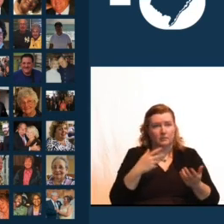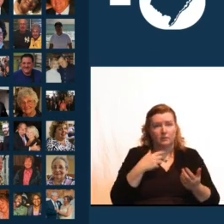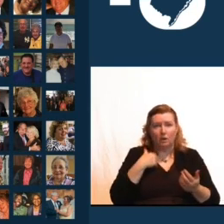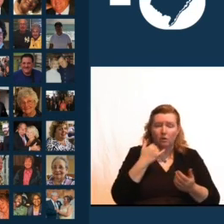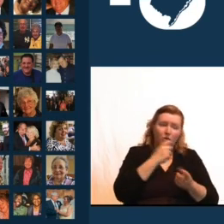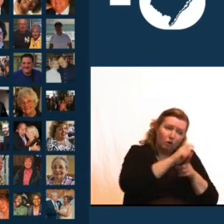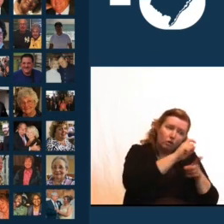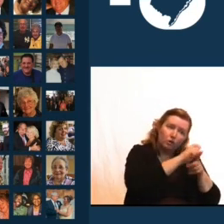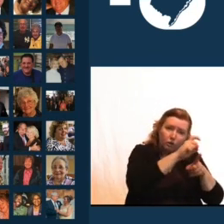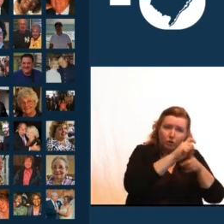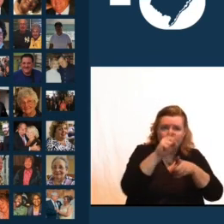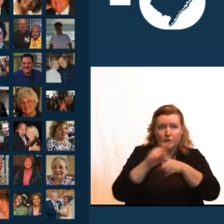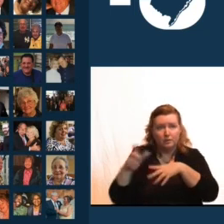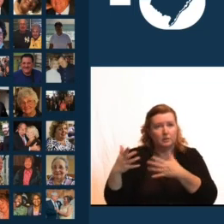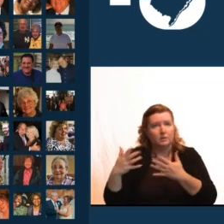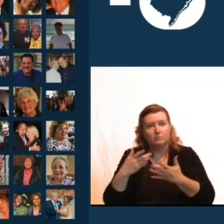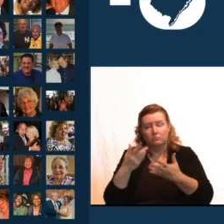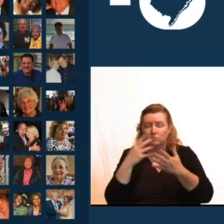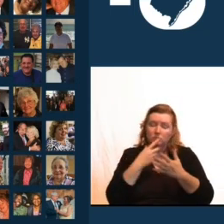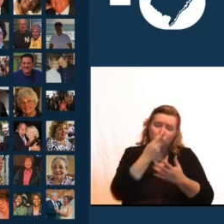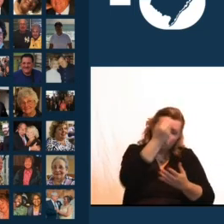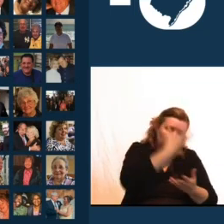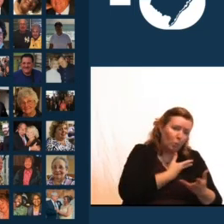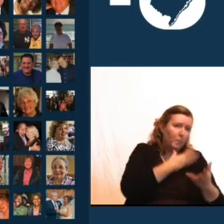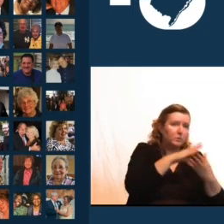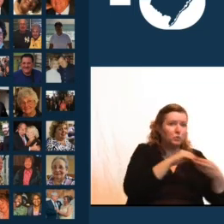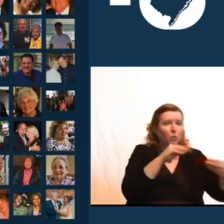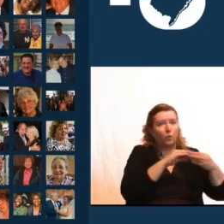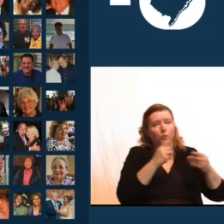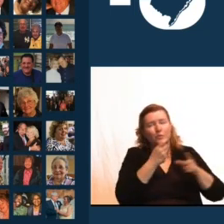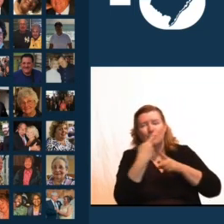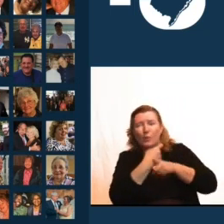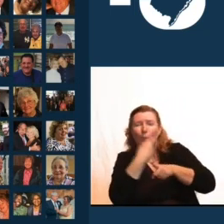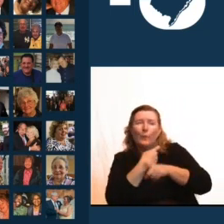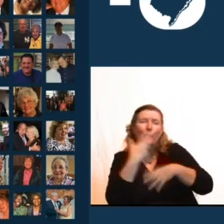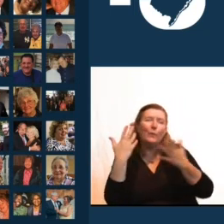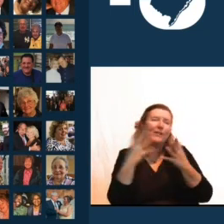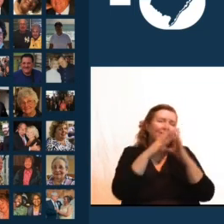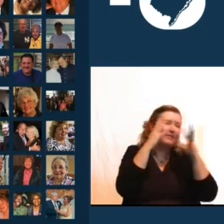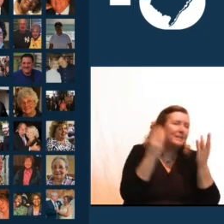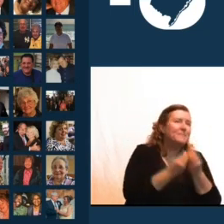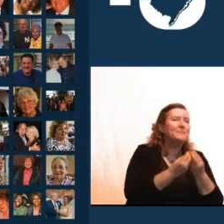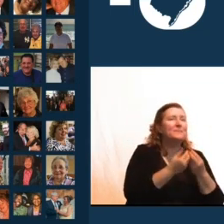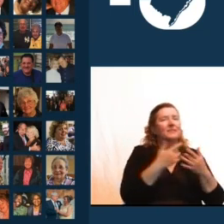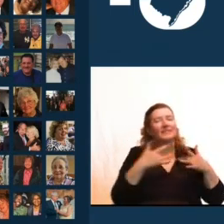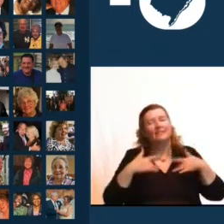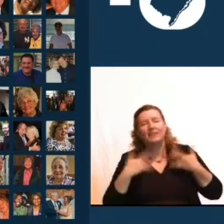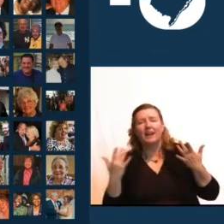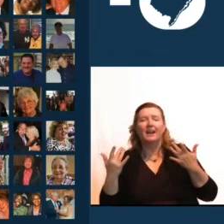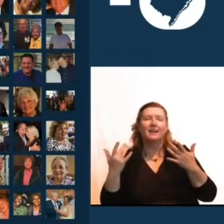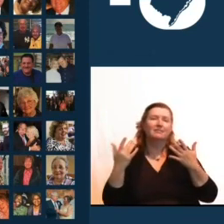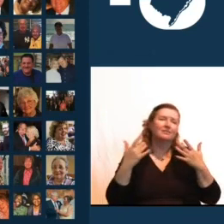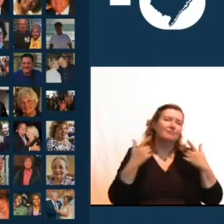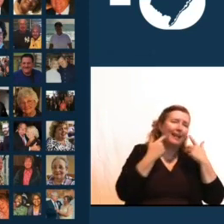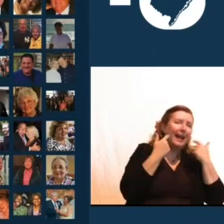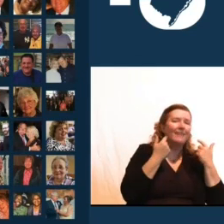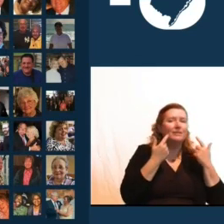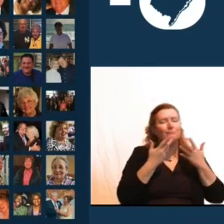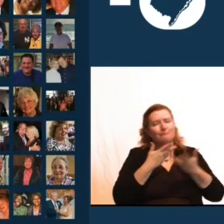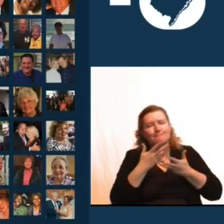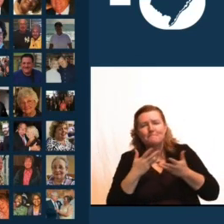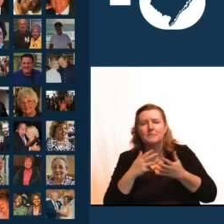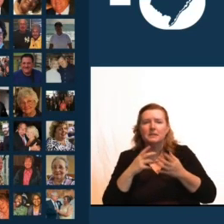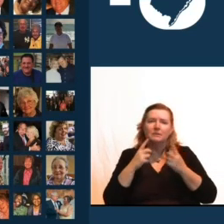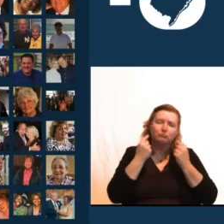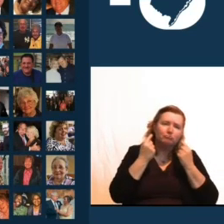calls were lighthearted, and we laughed together over happy memories, and many were brutal and somber, and we cried together over what had